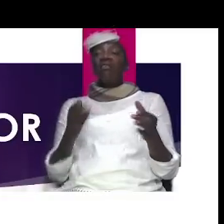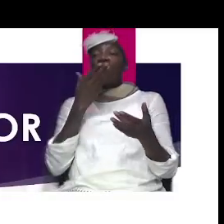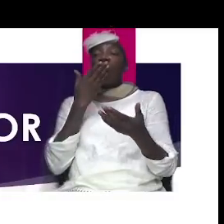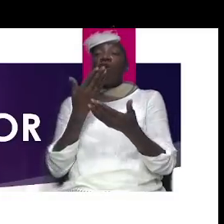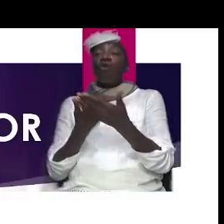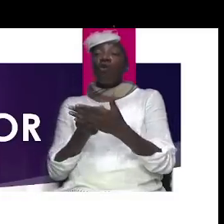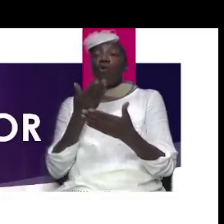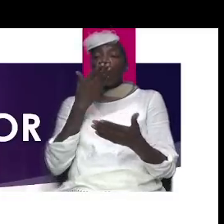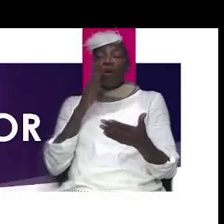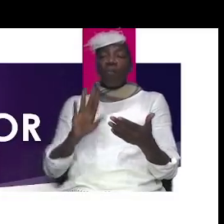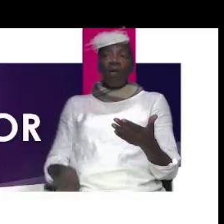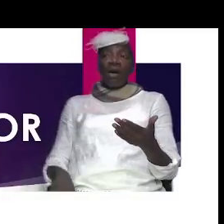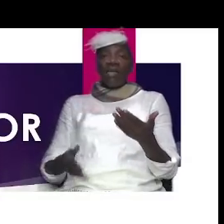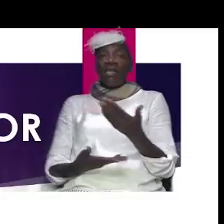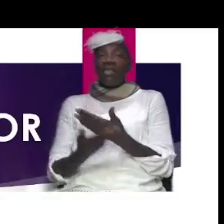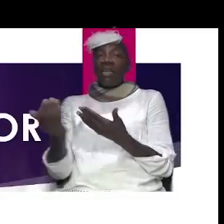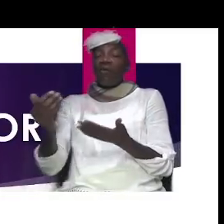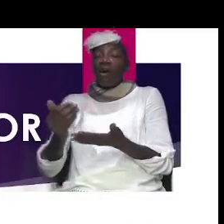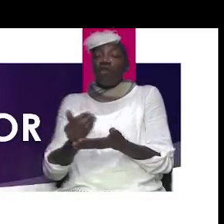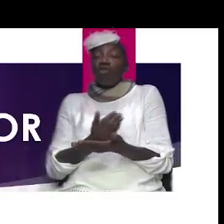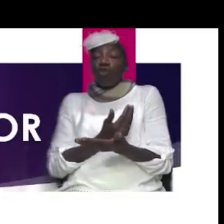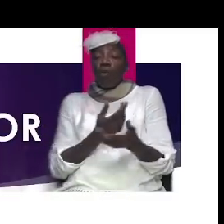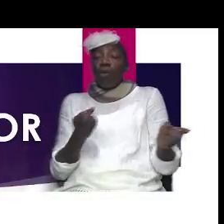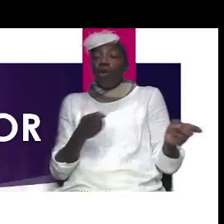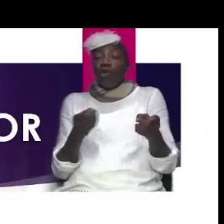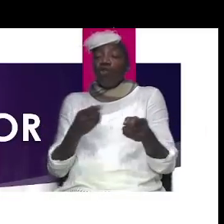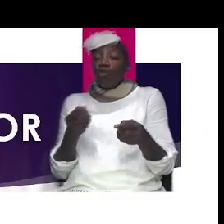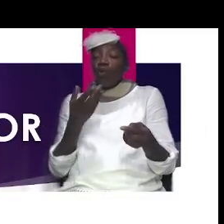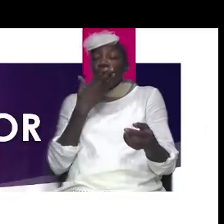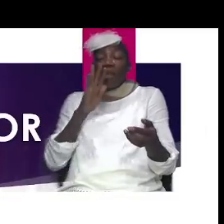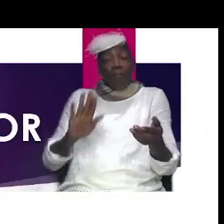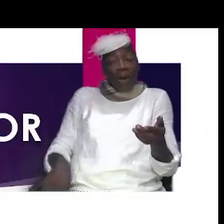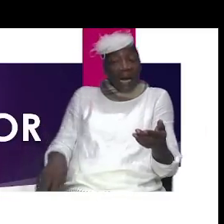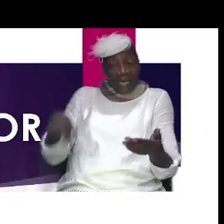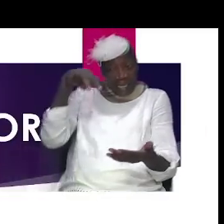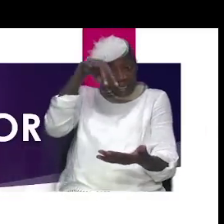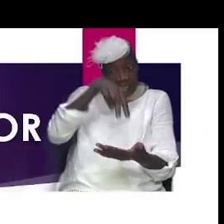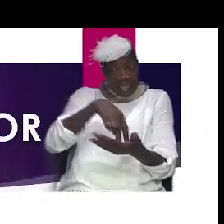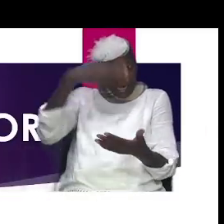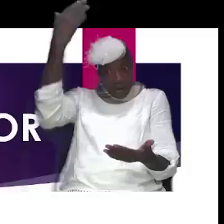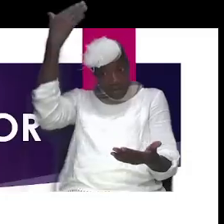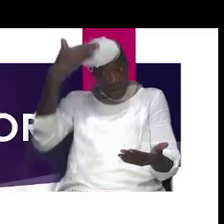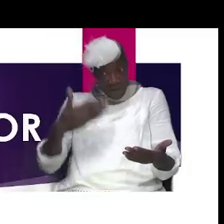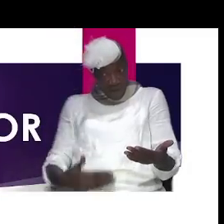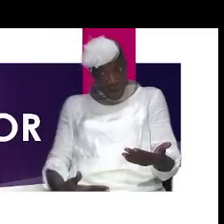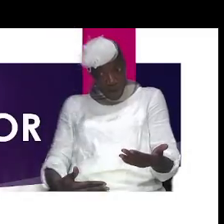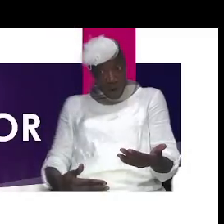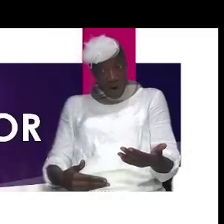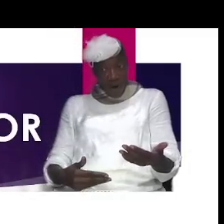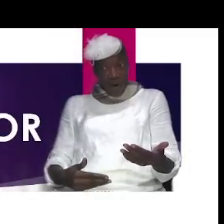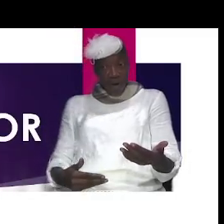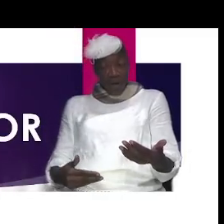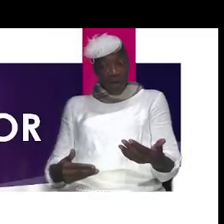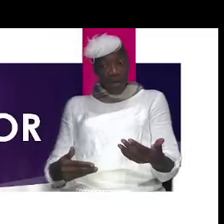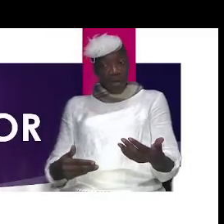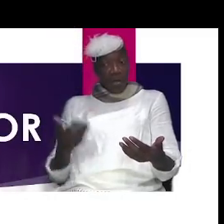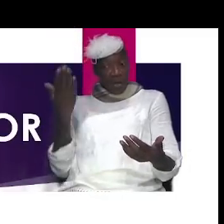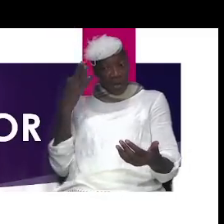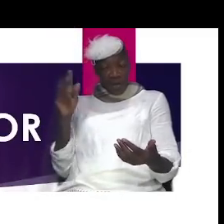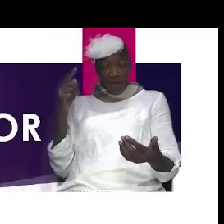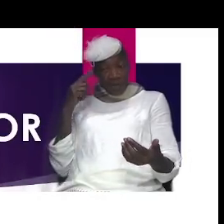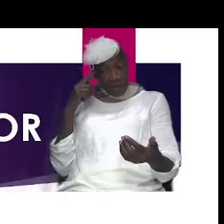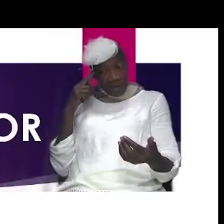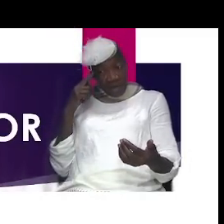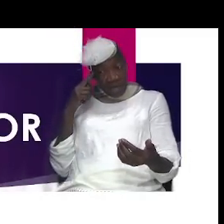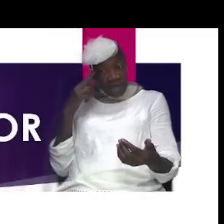So there are some that would have been doing bad that is going to stand before Him. And hey, I don't think you're going to feel